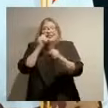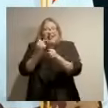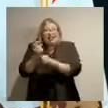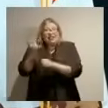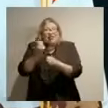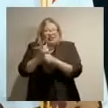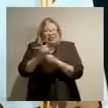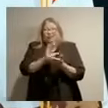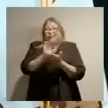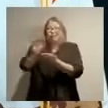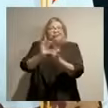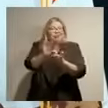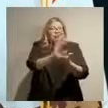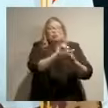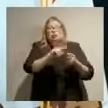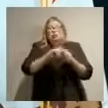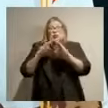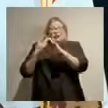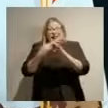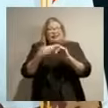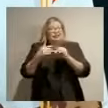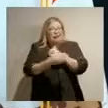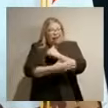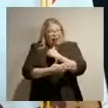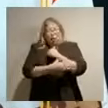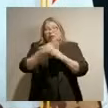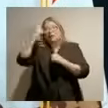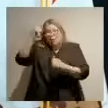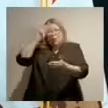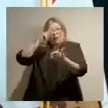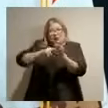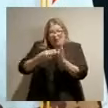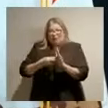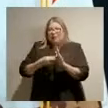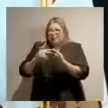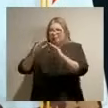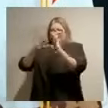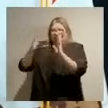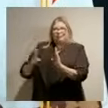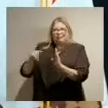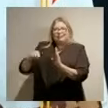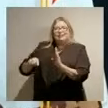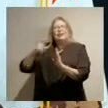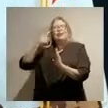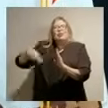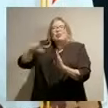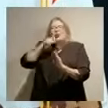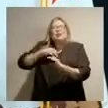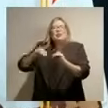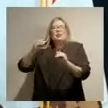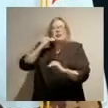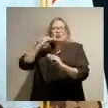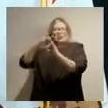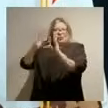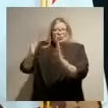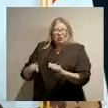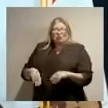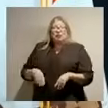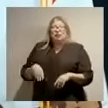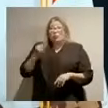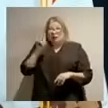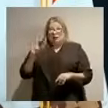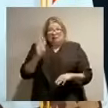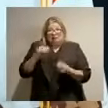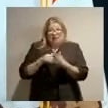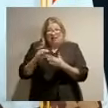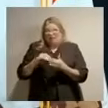cities and counties specifically for housing to address the most vulnerable, as you categorize them as homeless. $1 billion that was otherwise not